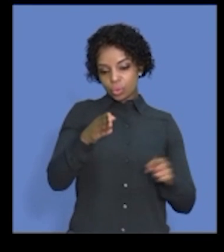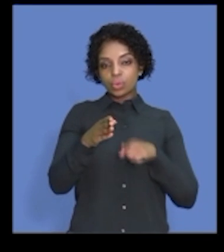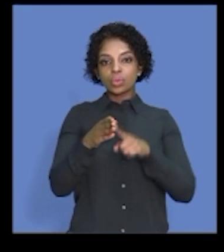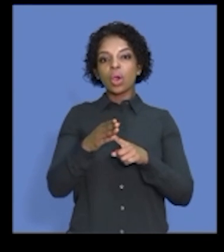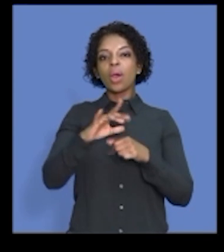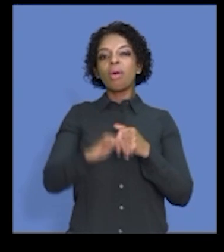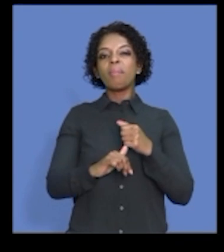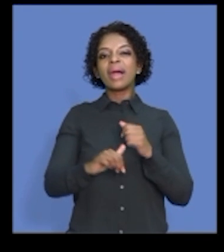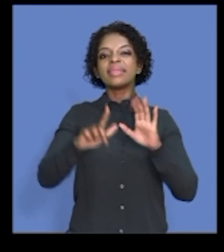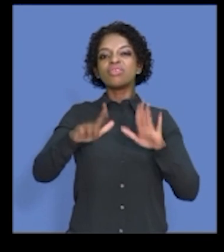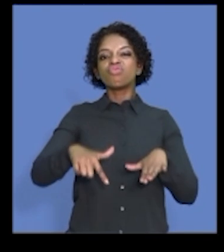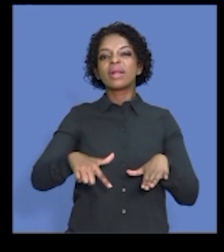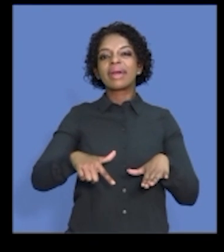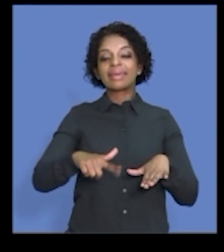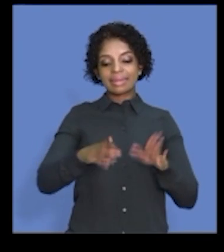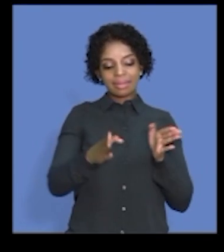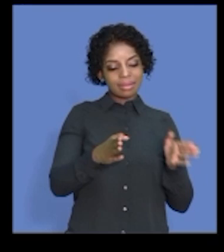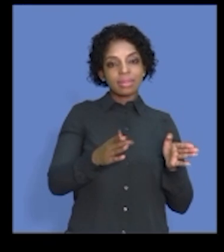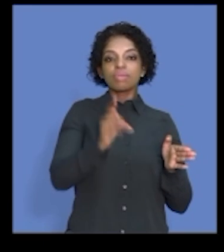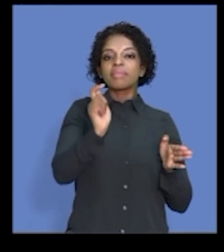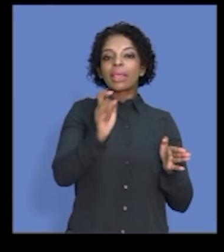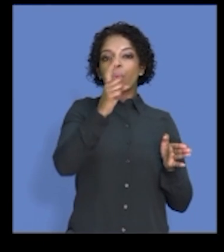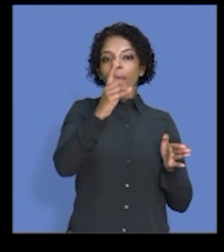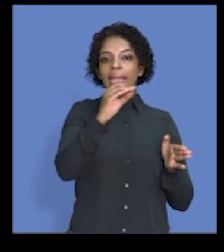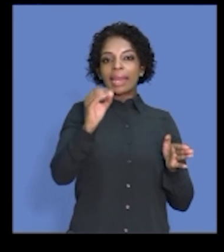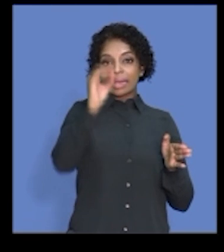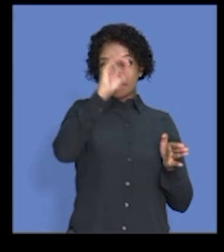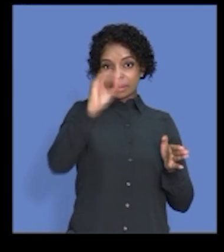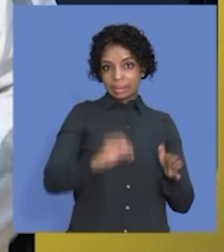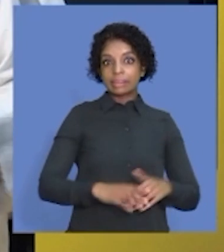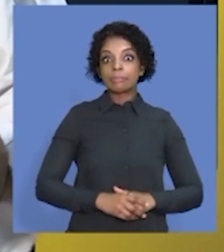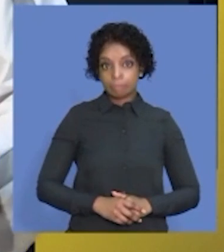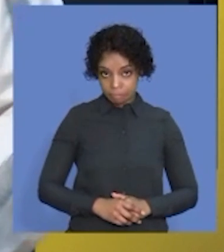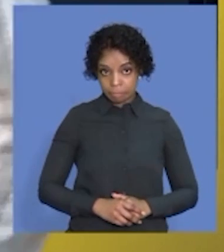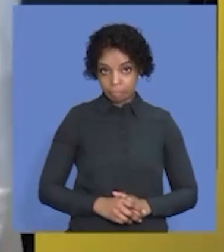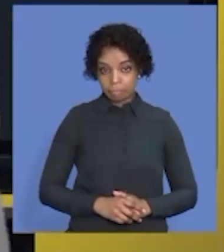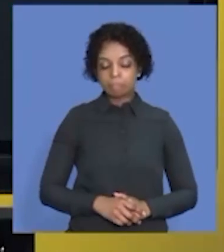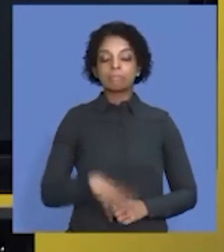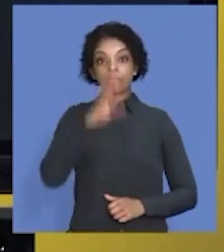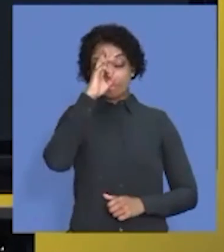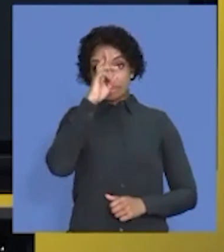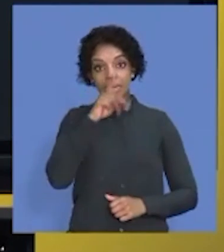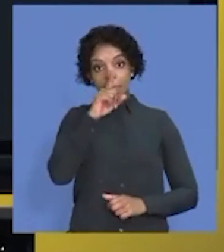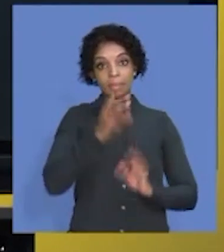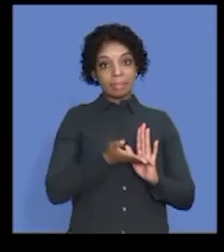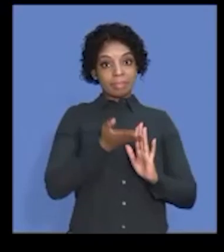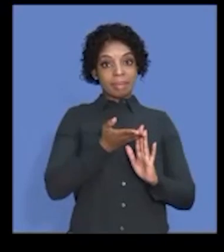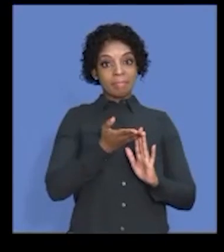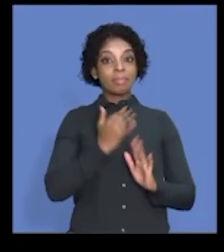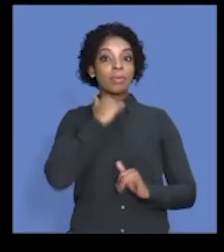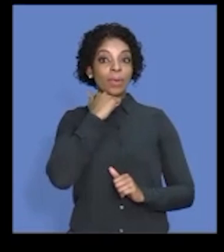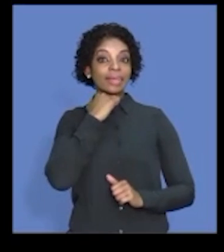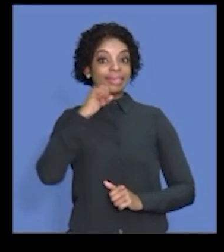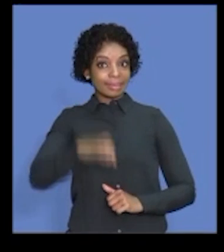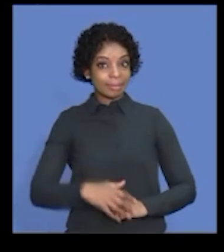at 100%. Remember, the increase took place on the 1st of August. So therefore, January to July